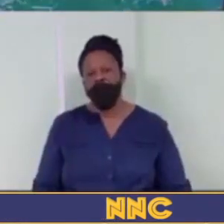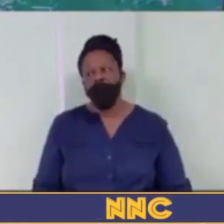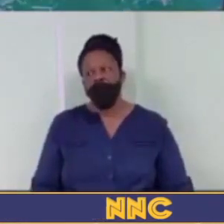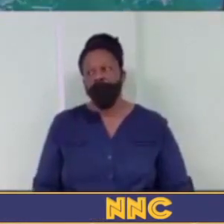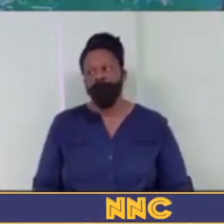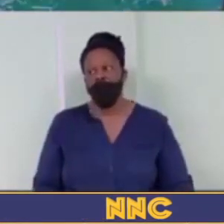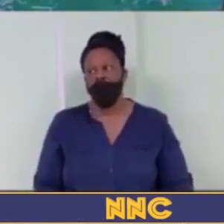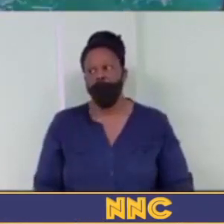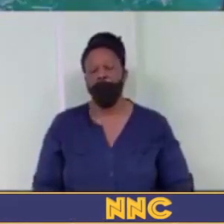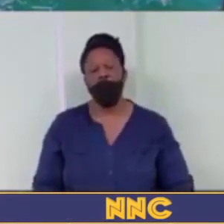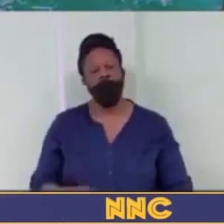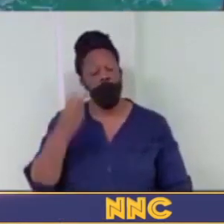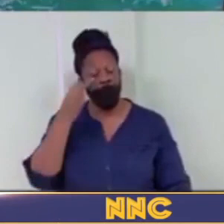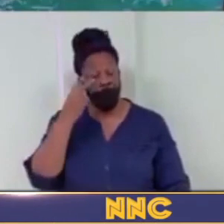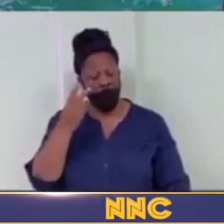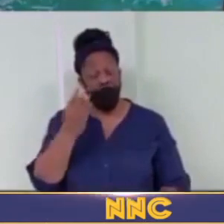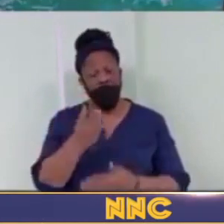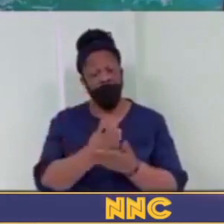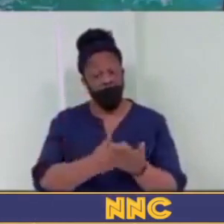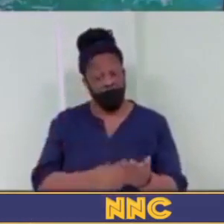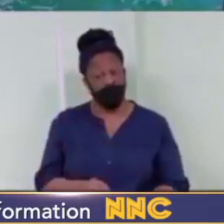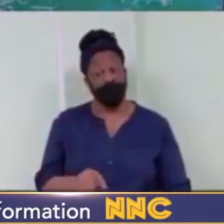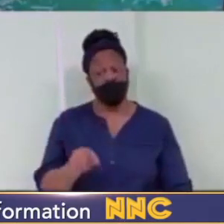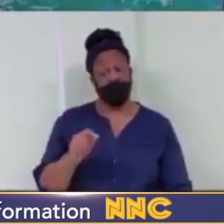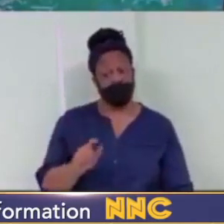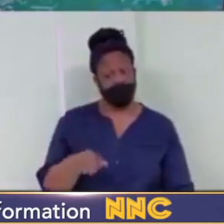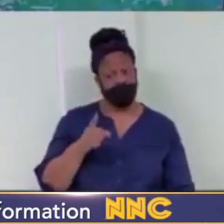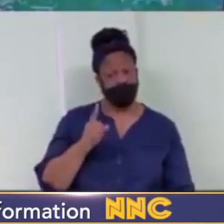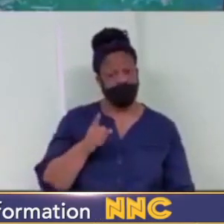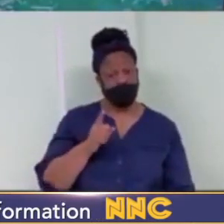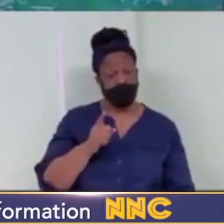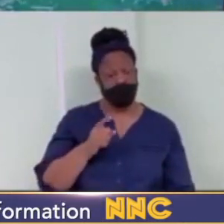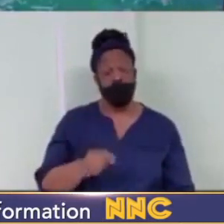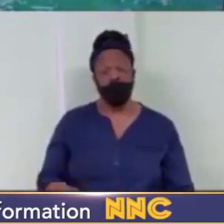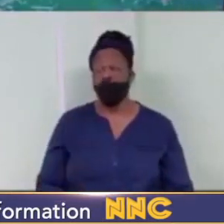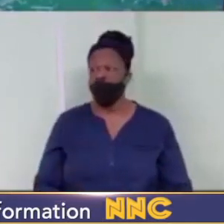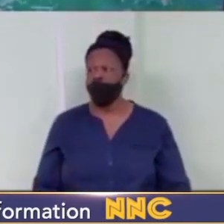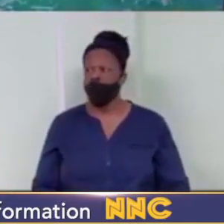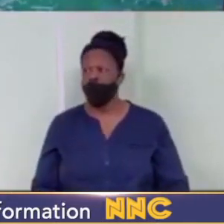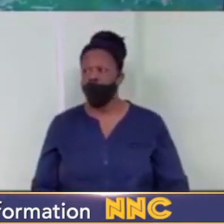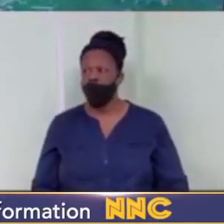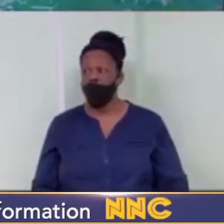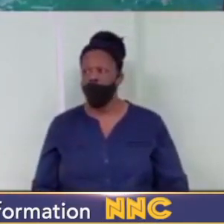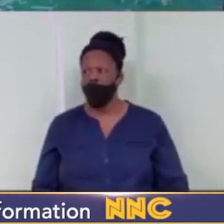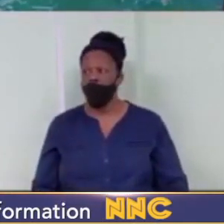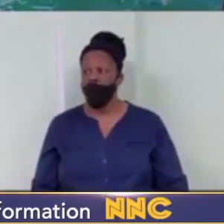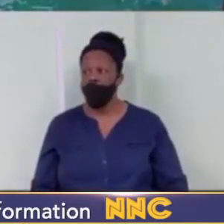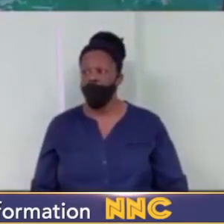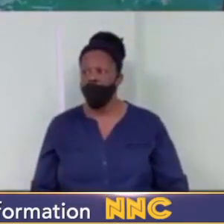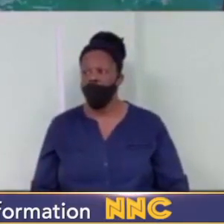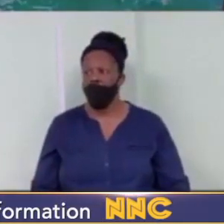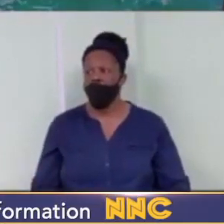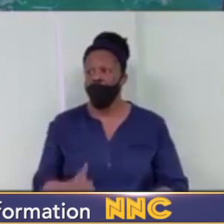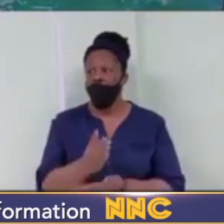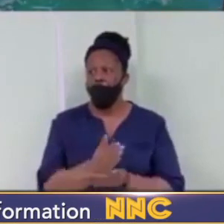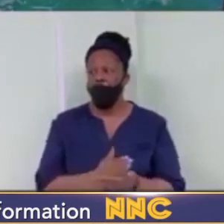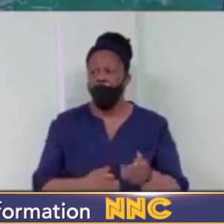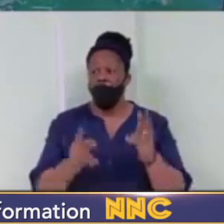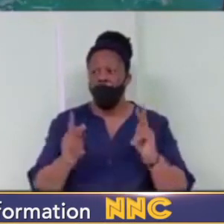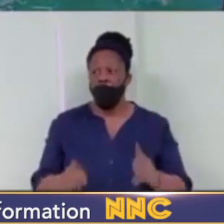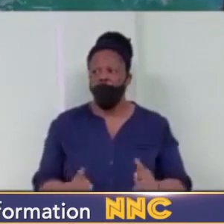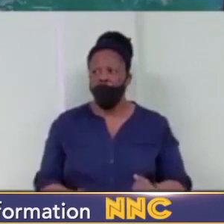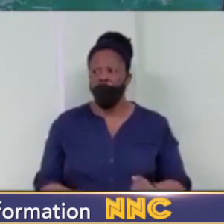of irregularities as it regards to the approval process, where persons are attempting to circumvent the system with